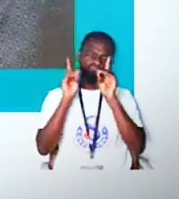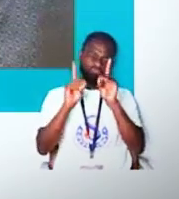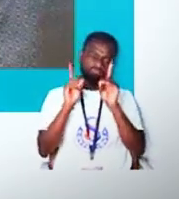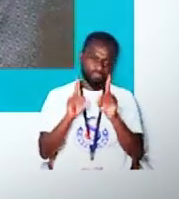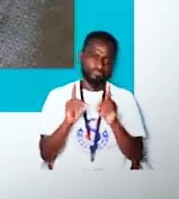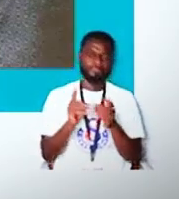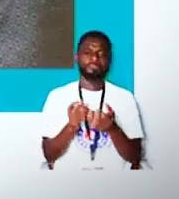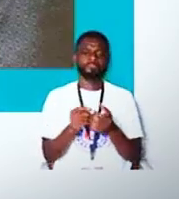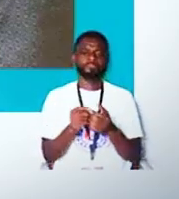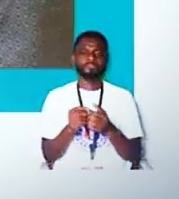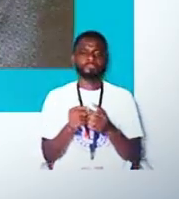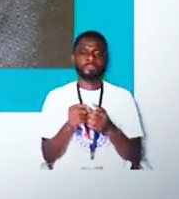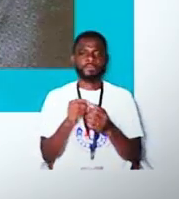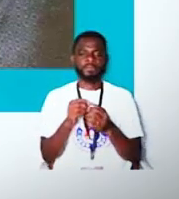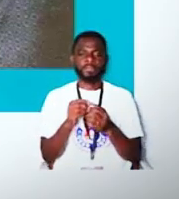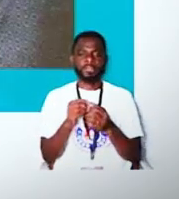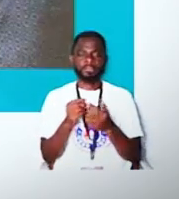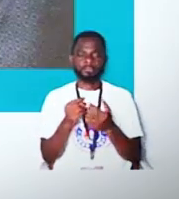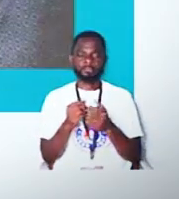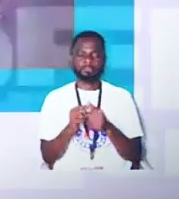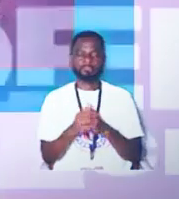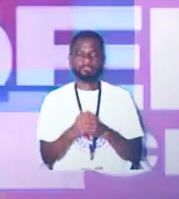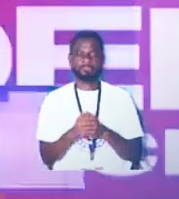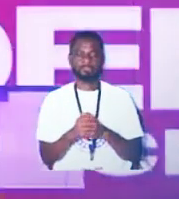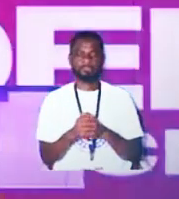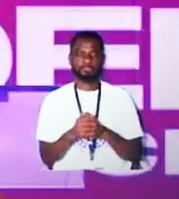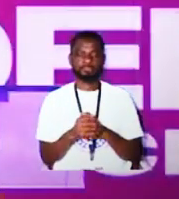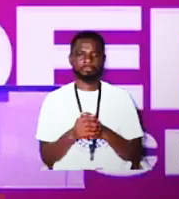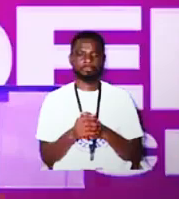and the Spirit of Capitalism.